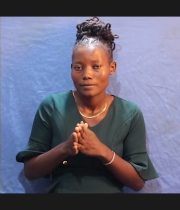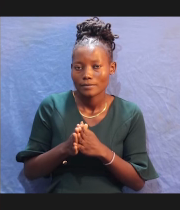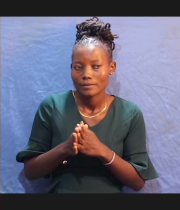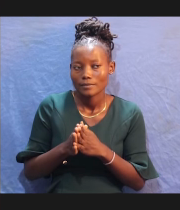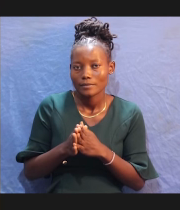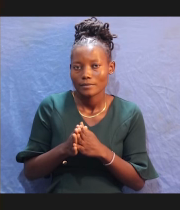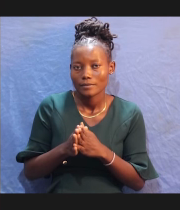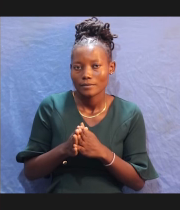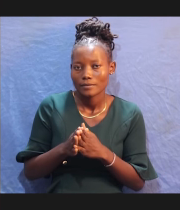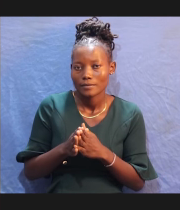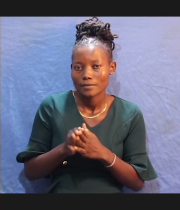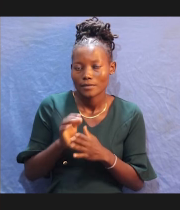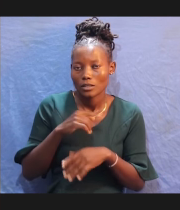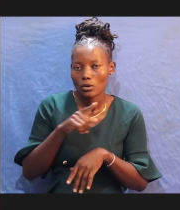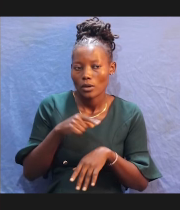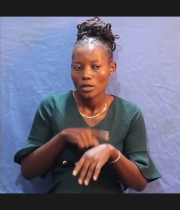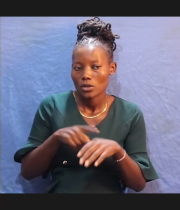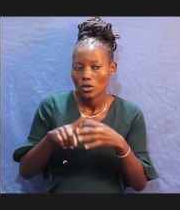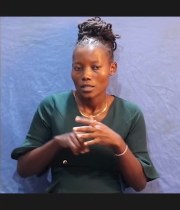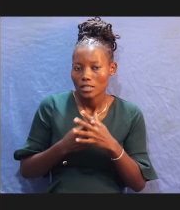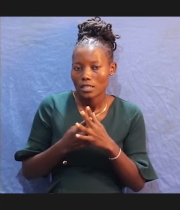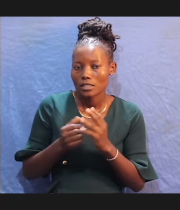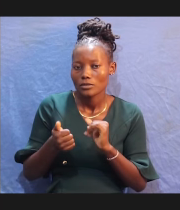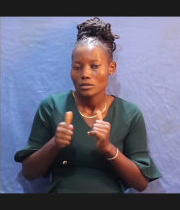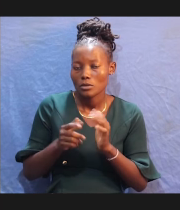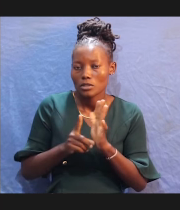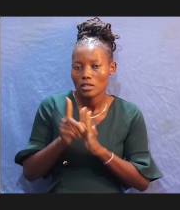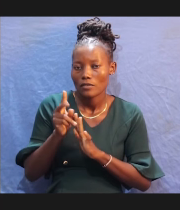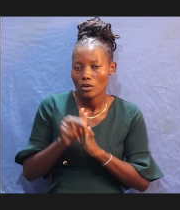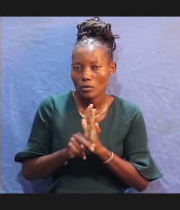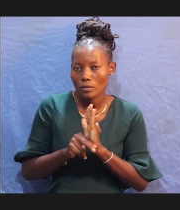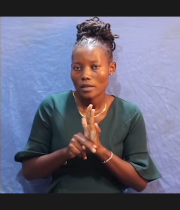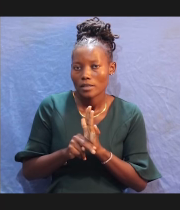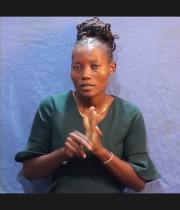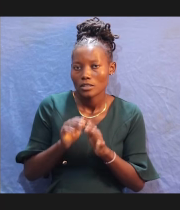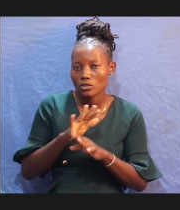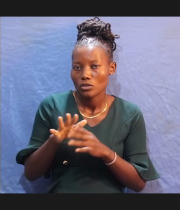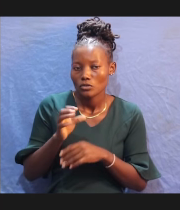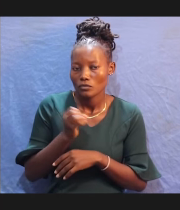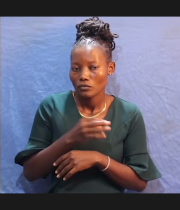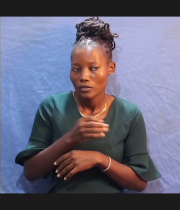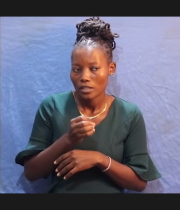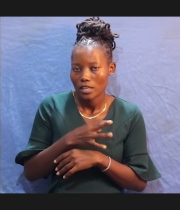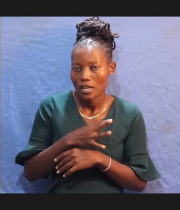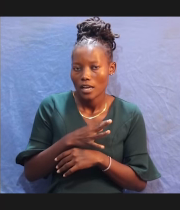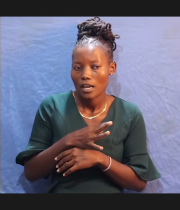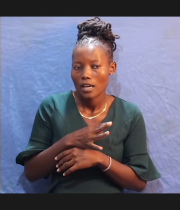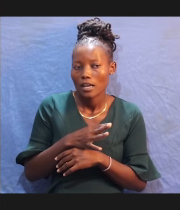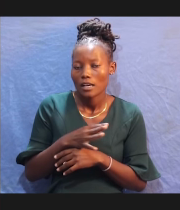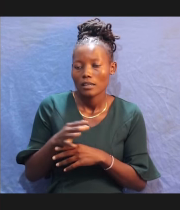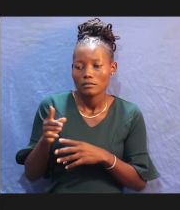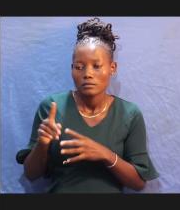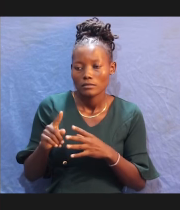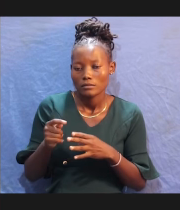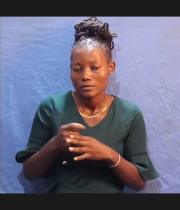advice is that when you're starting with the sport for development methodology, don't be afraid to just some